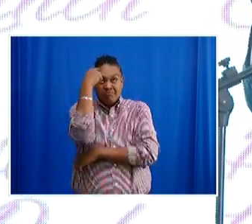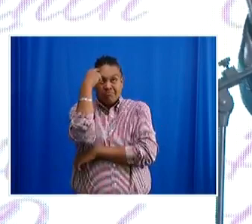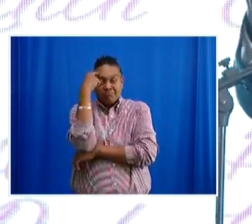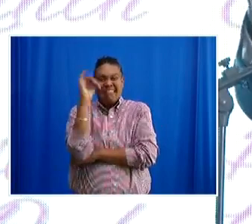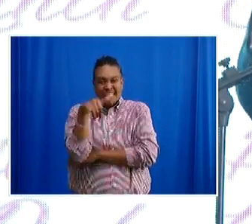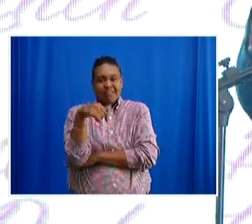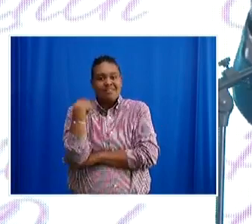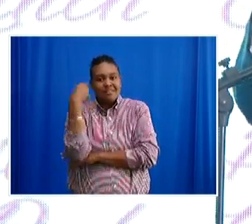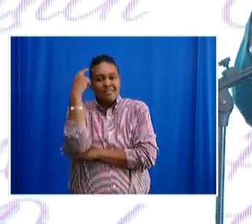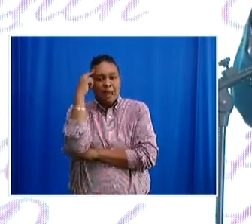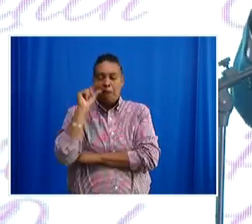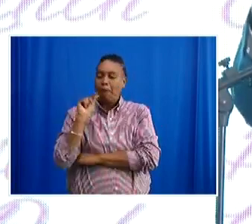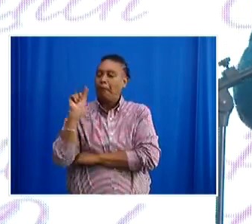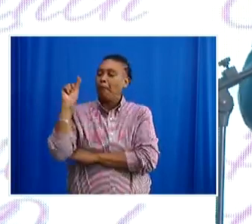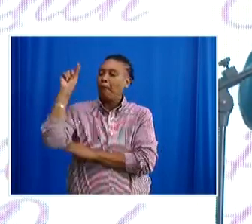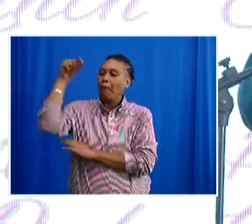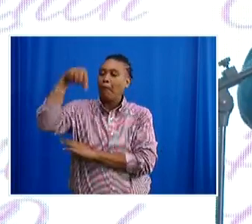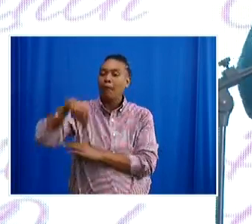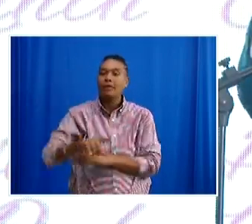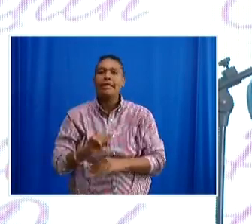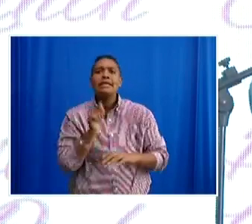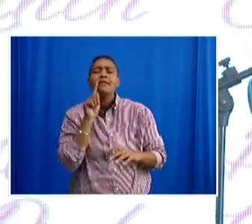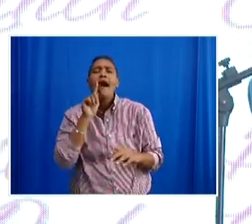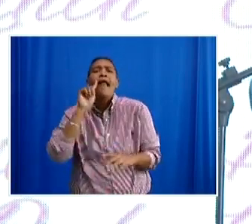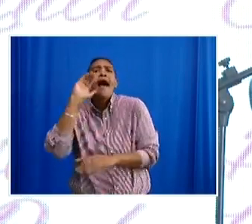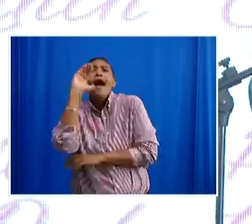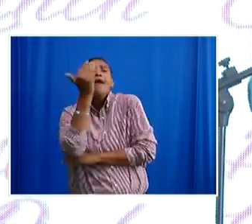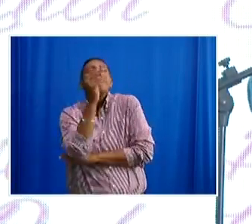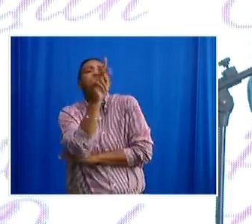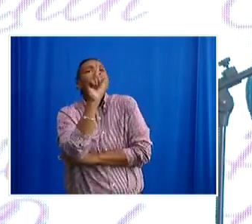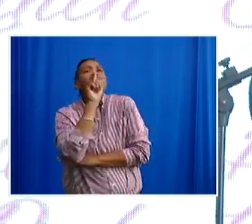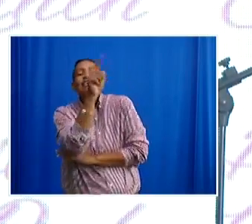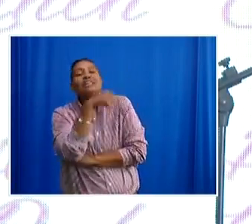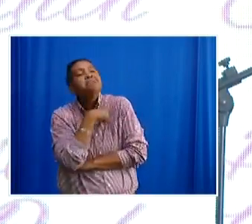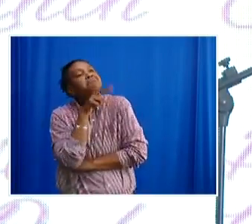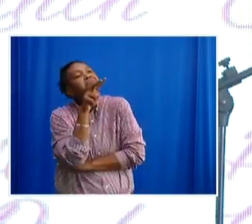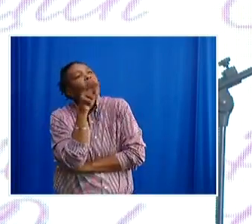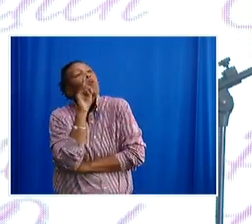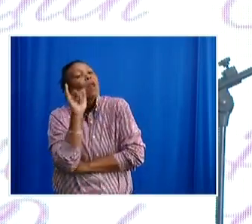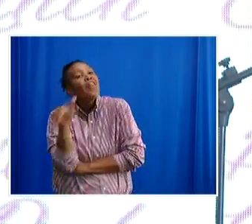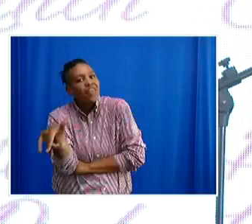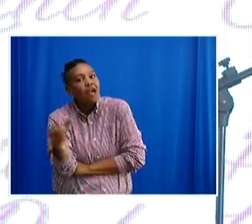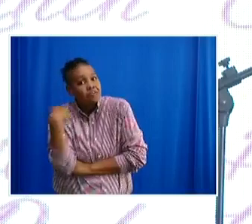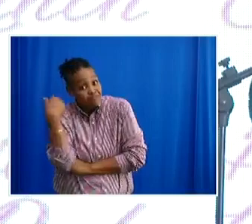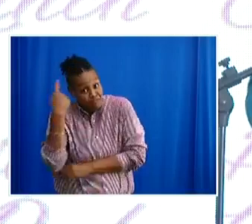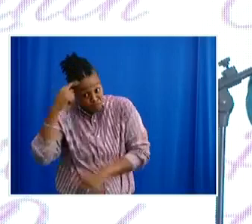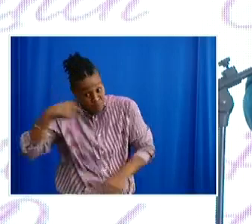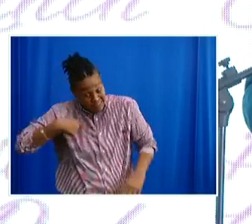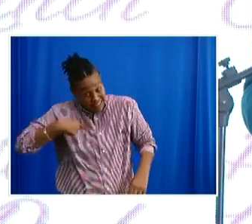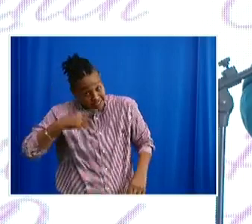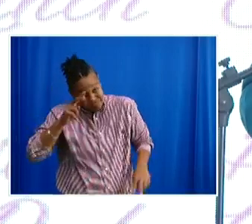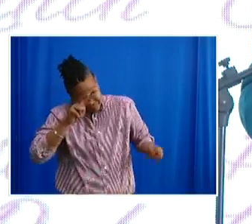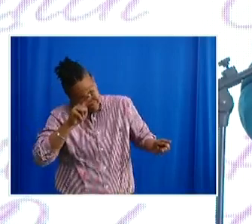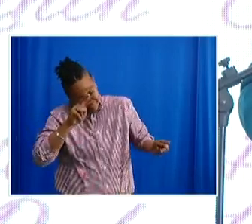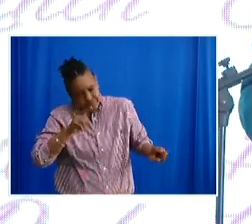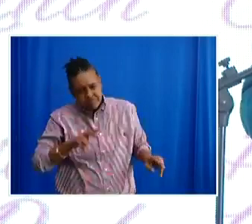looked like. It didn't appear to be real. And yet, the picture